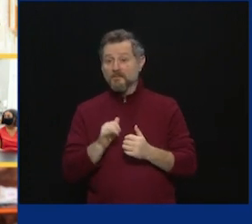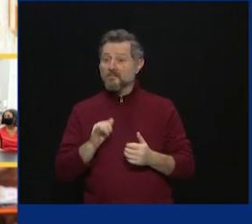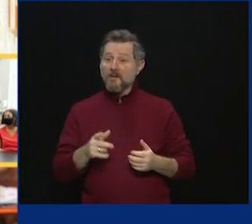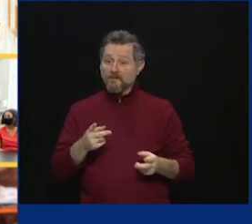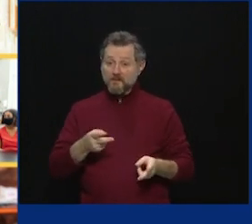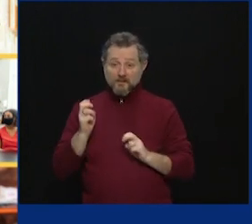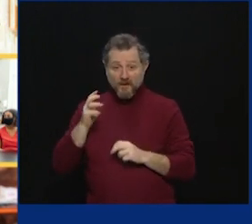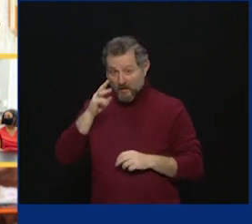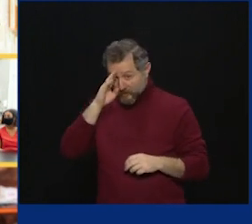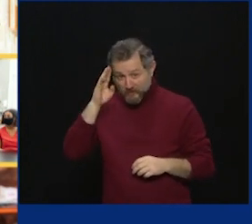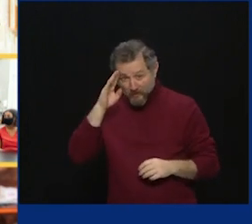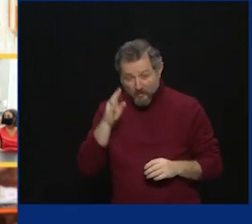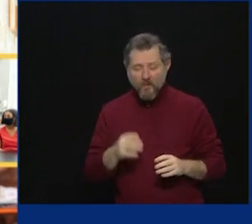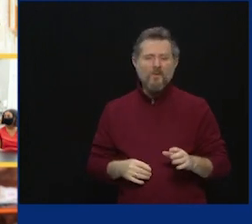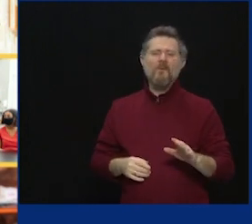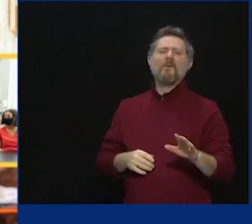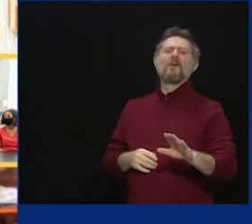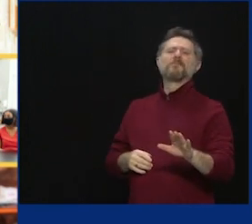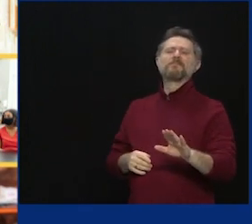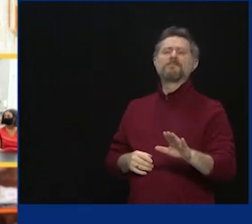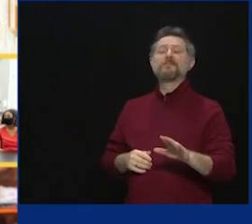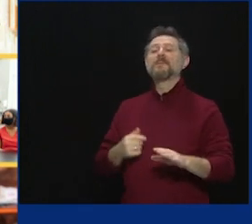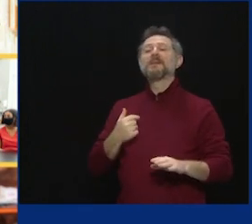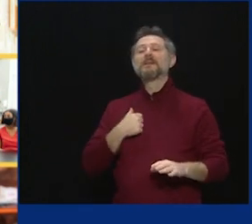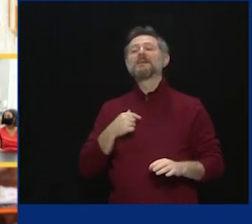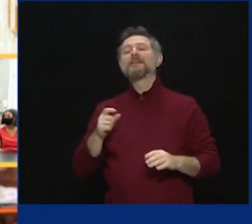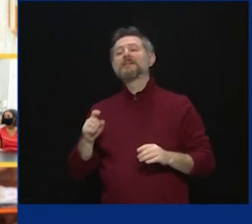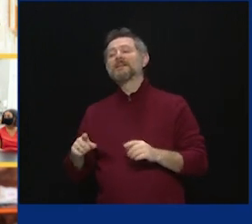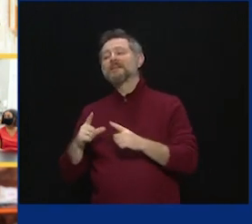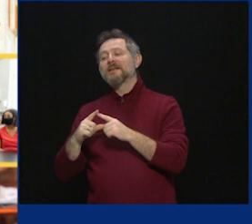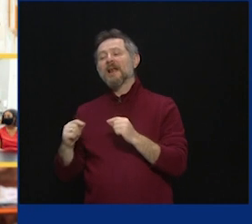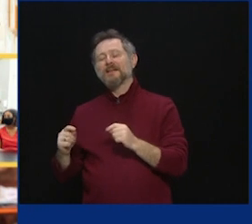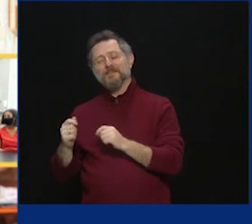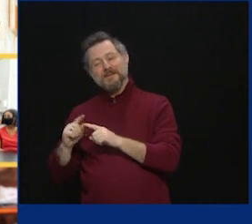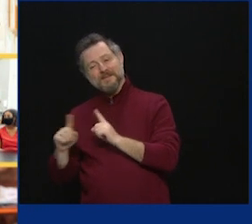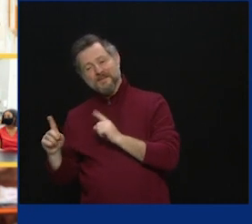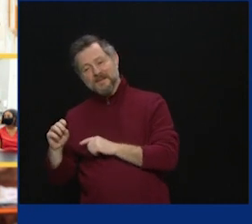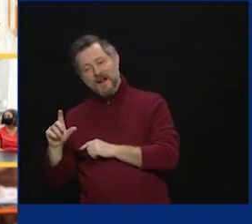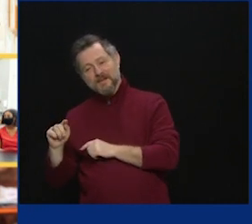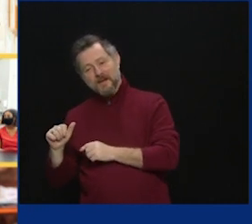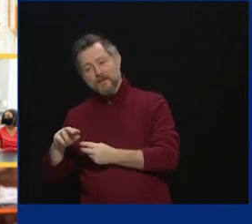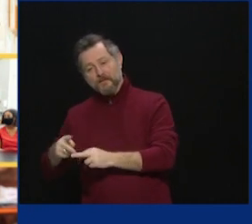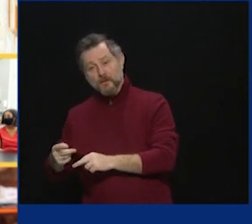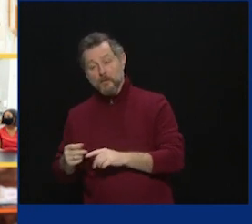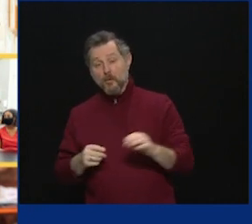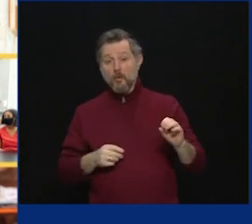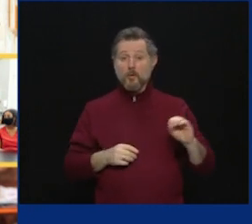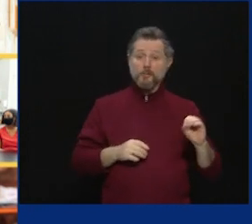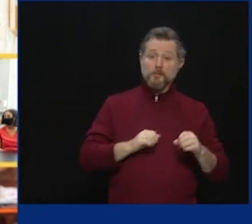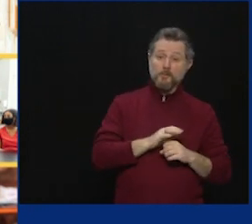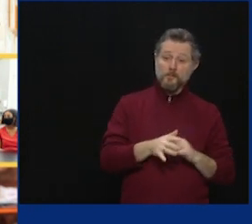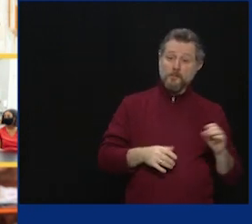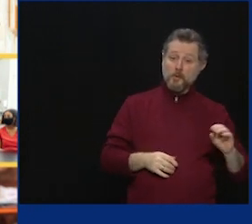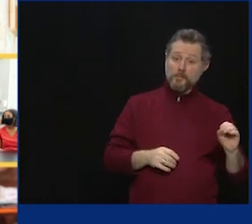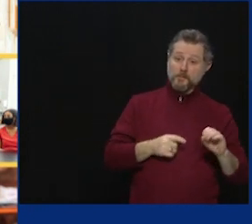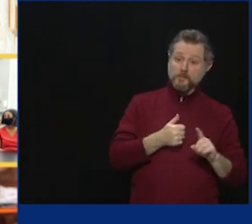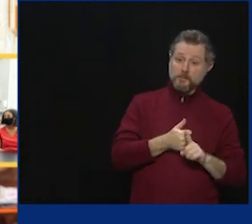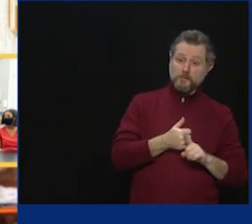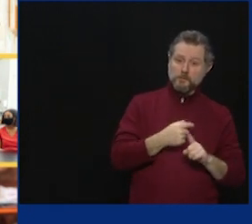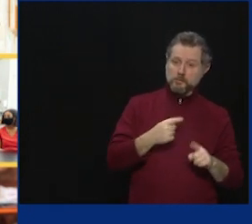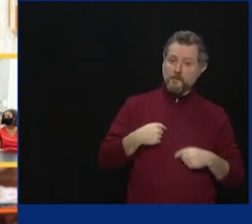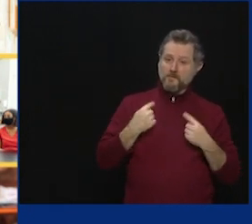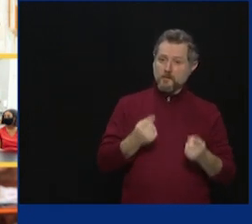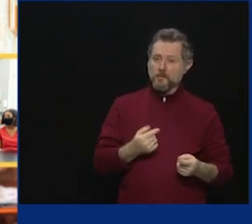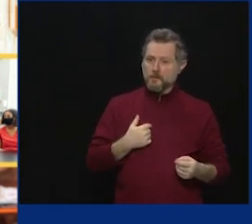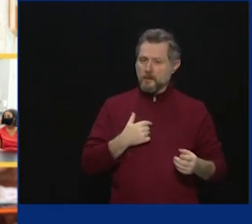again, manage. This is not Delta. This is not the first variant. This is Omicron, which thus far, and again, I have to qualify